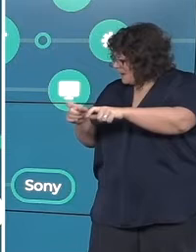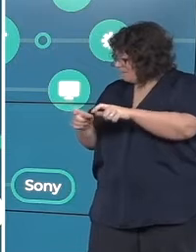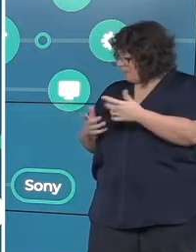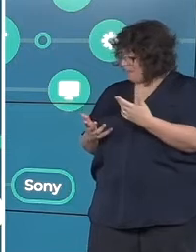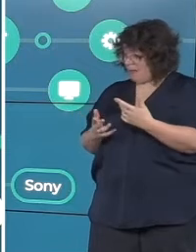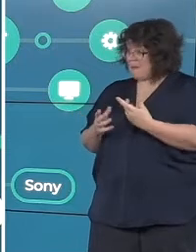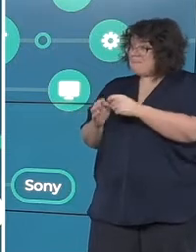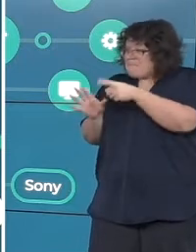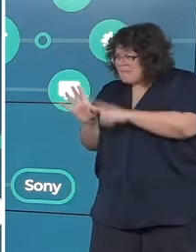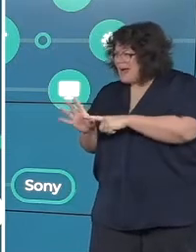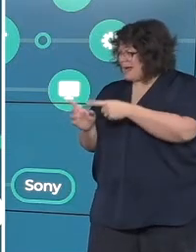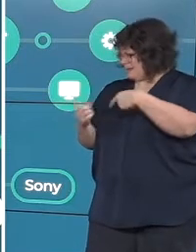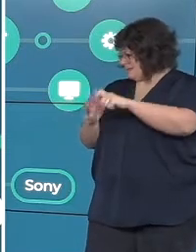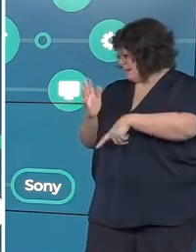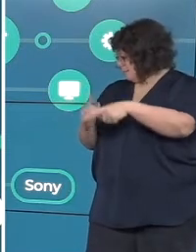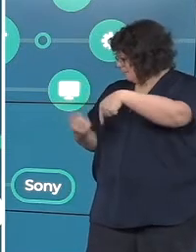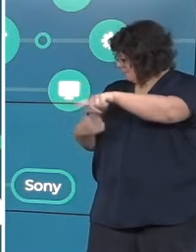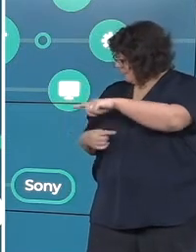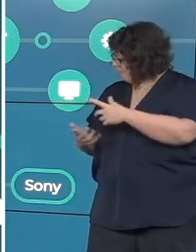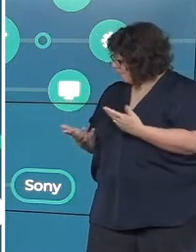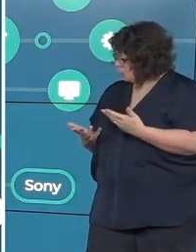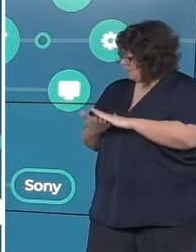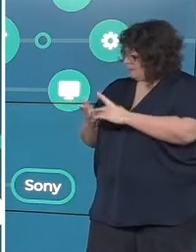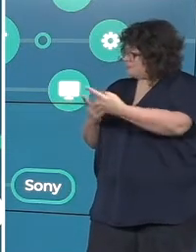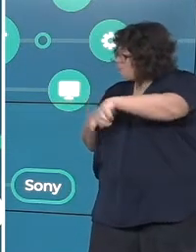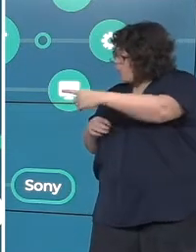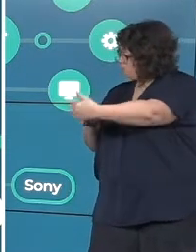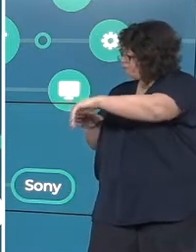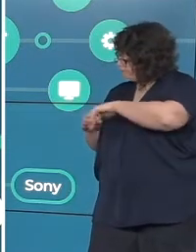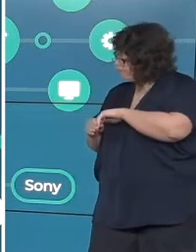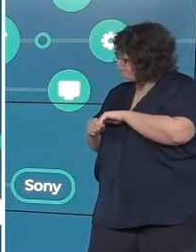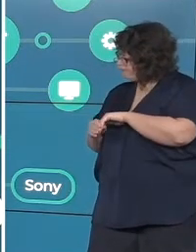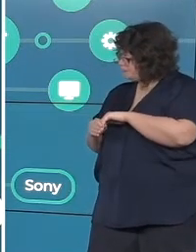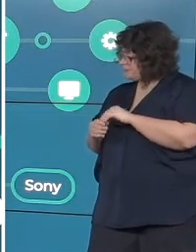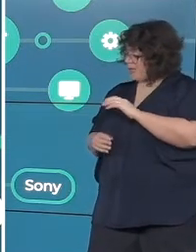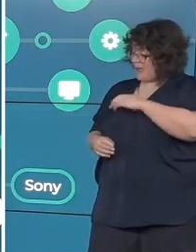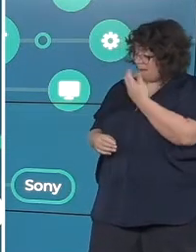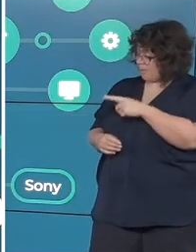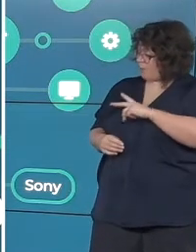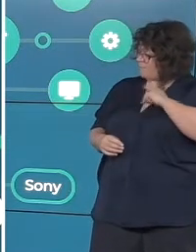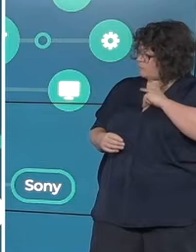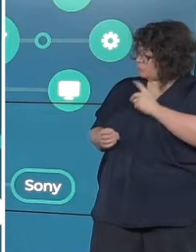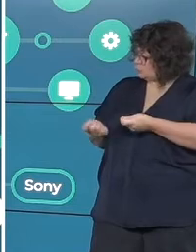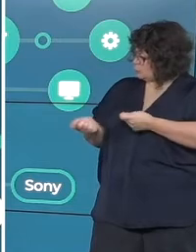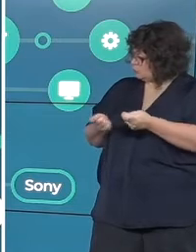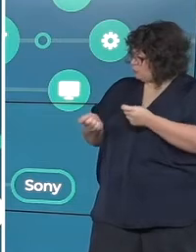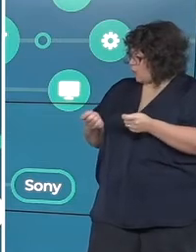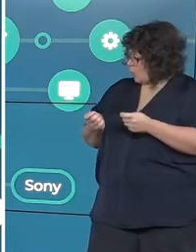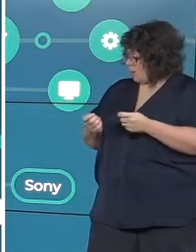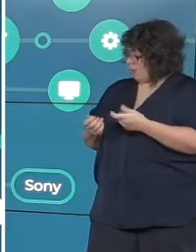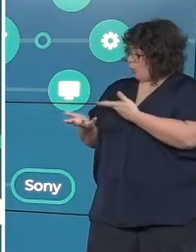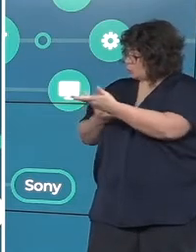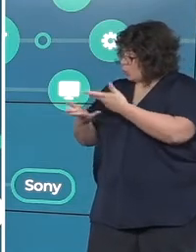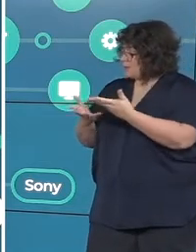consultative, about being by, with, and for disabled people. And again, really important around consultation.